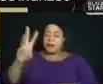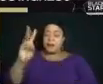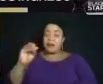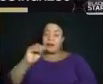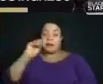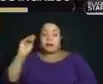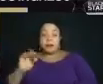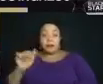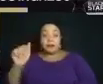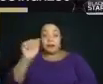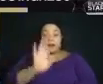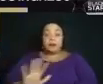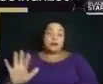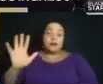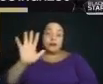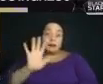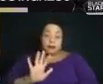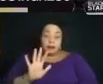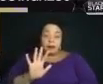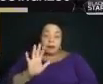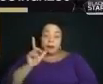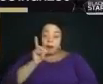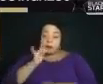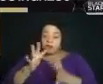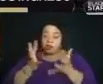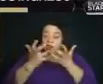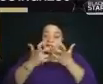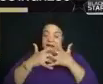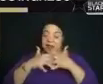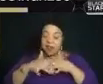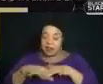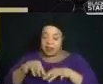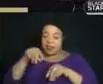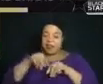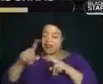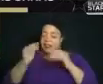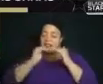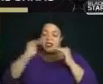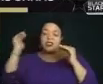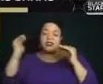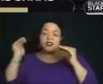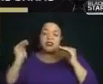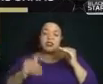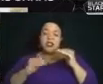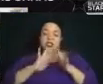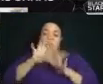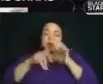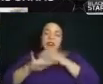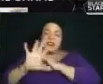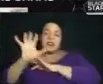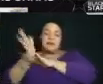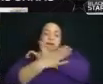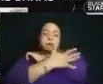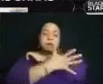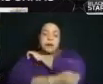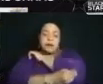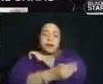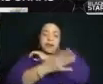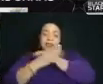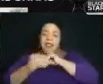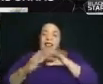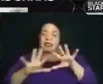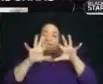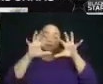weeds of poverty and bound up by the interlocking realities of systemic racism, voter